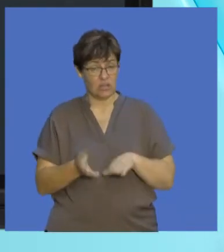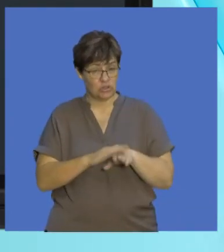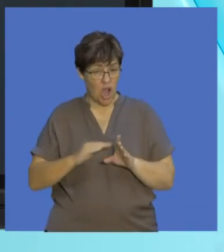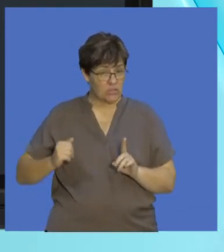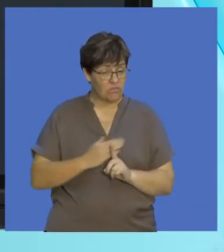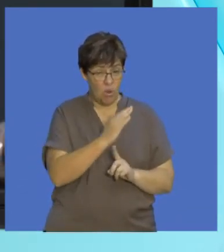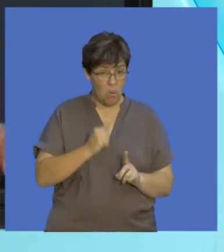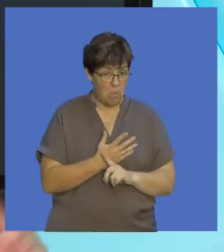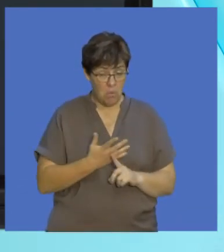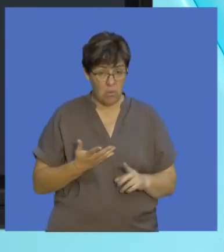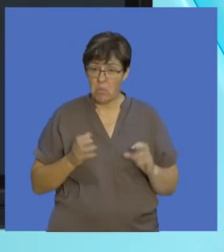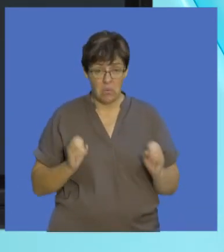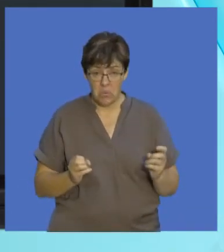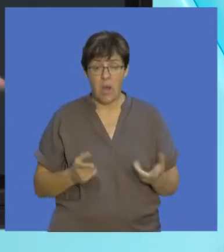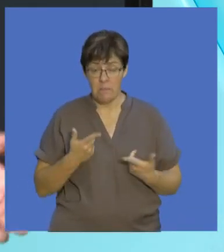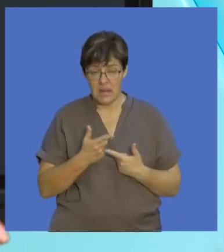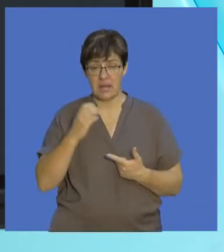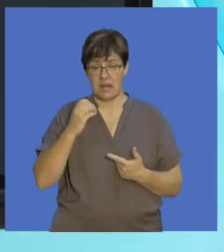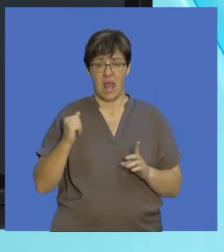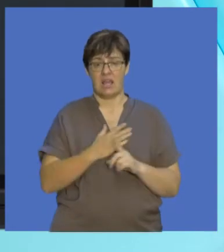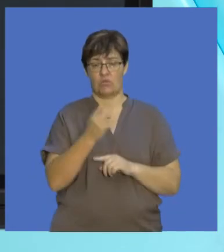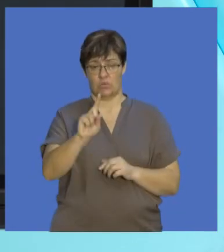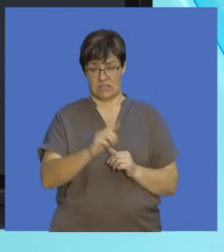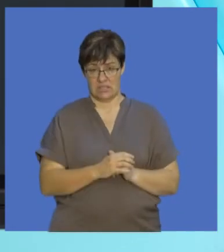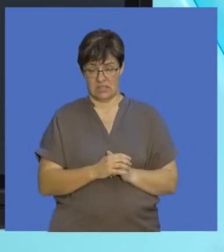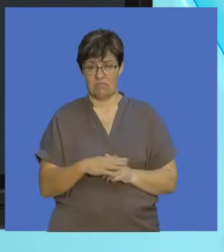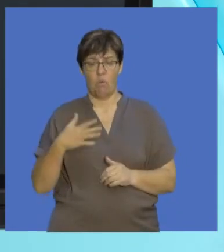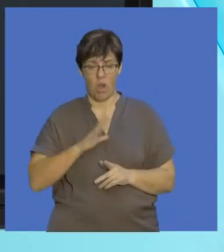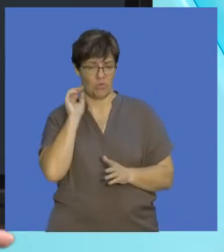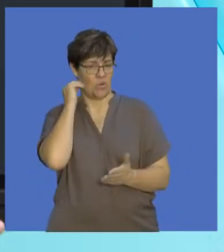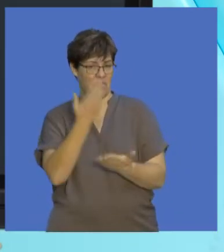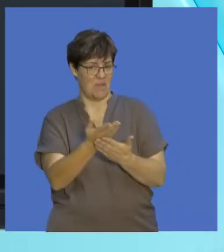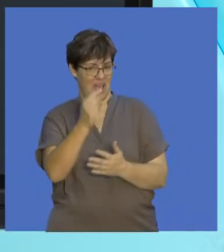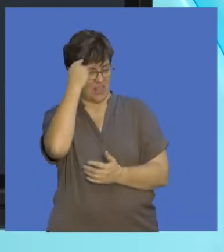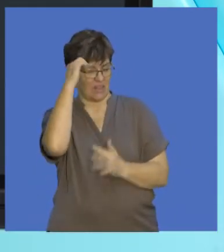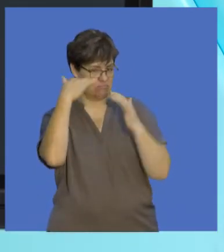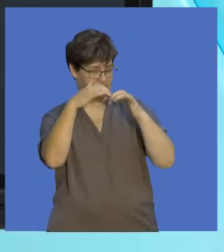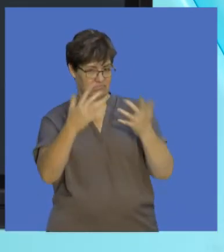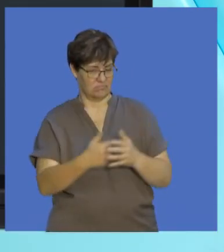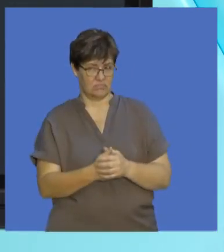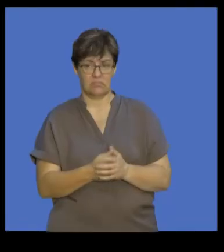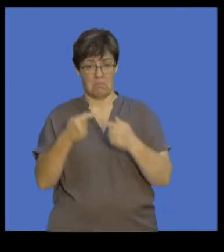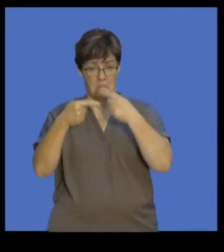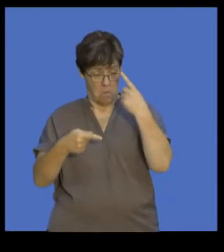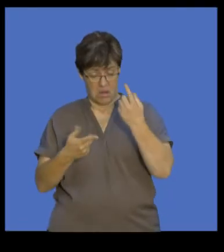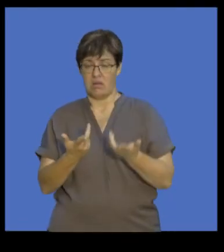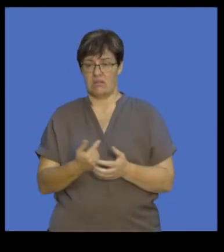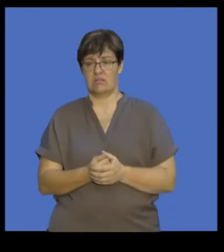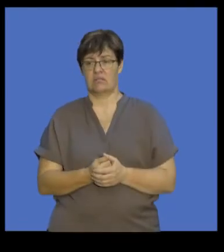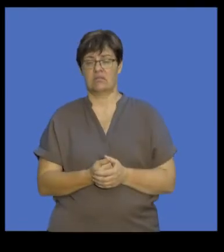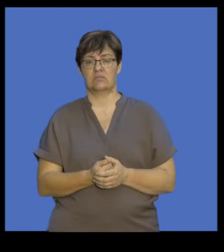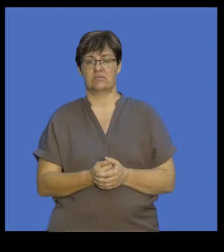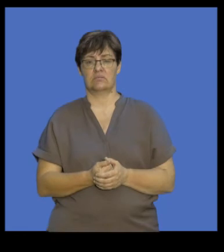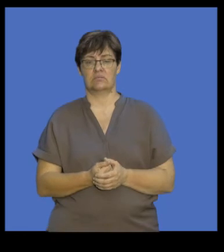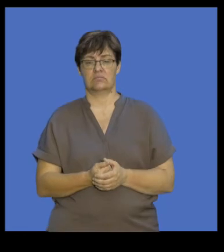any charges flowing? If not, what is the current? So that's the thinking that we want to apply. So if the case is